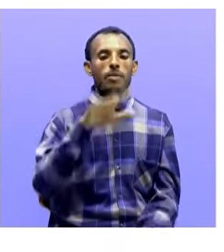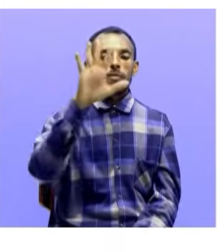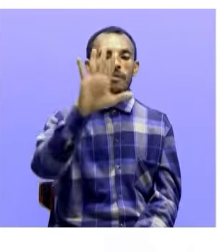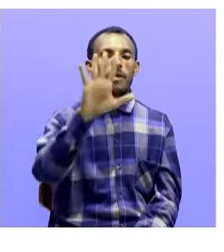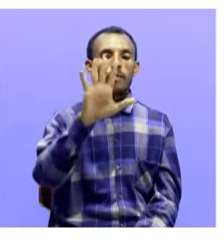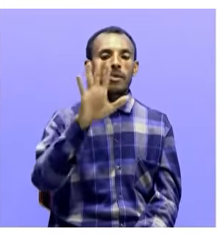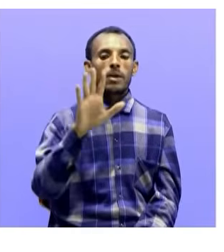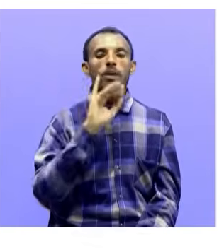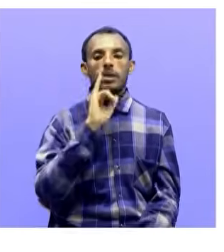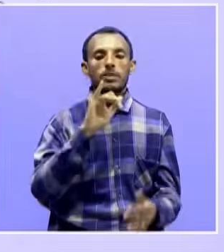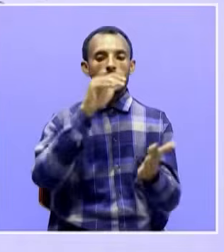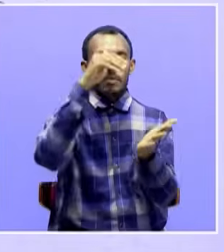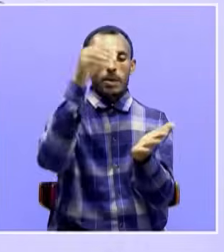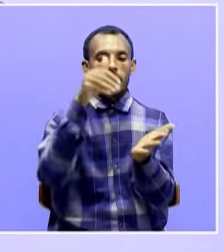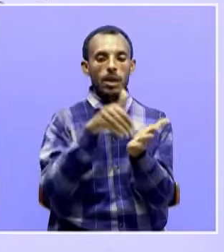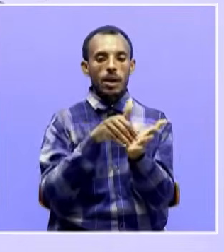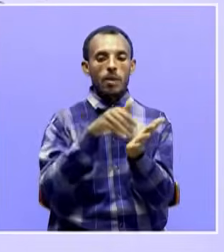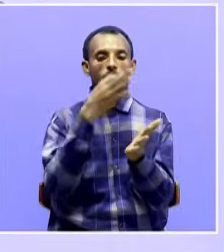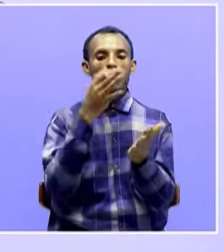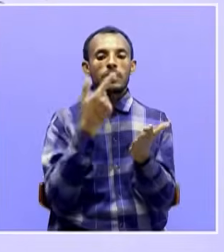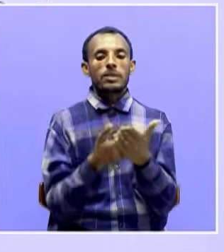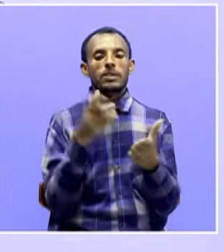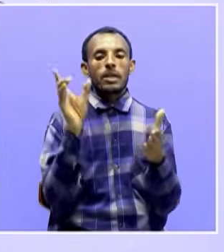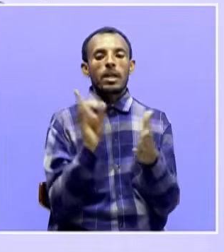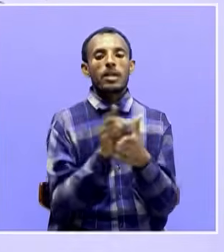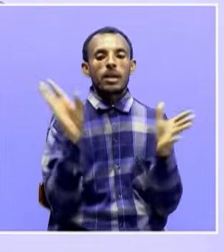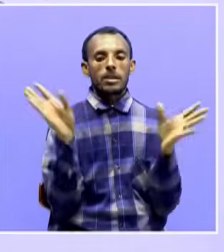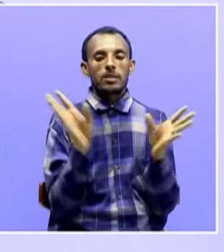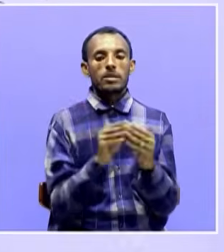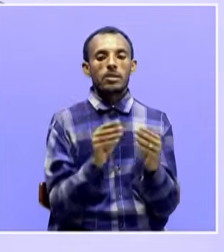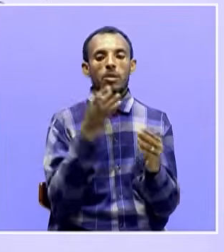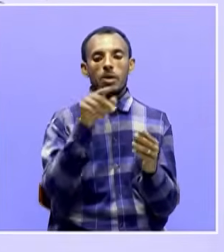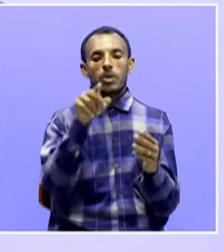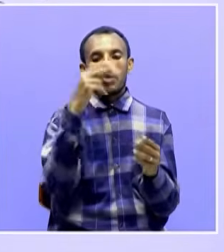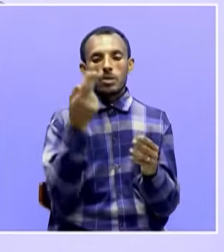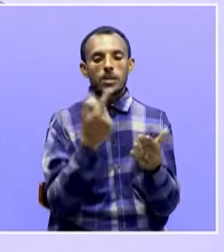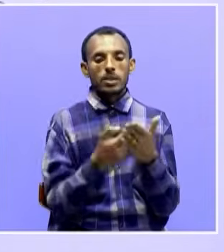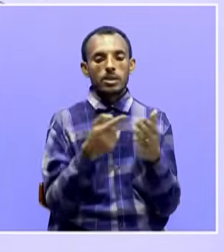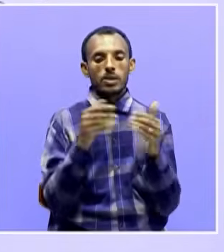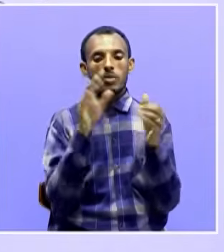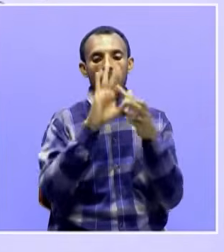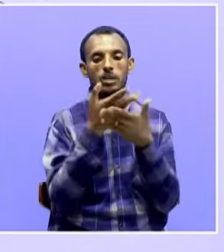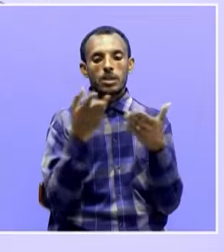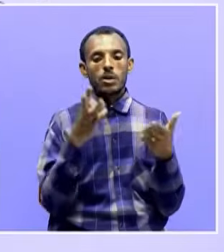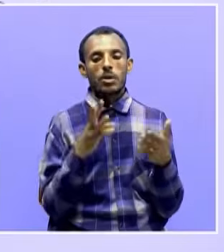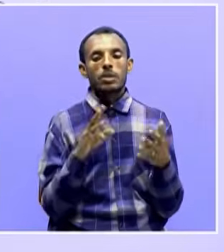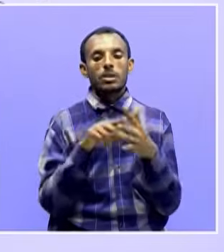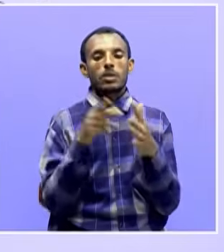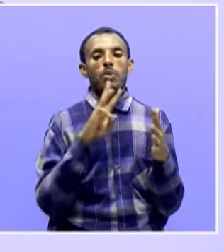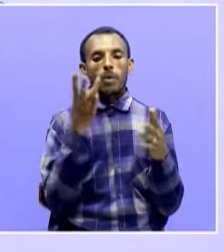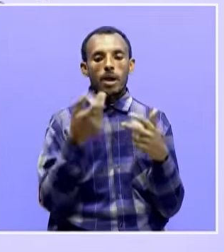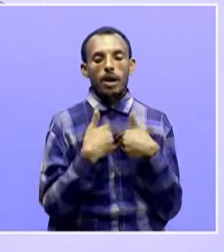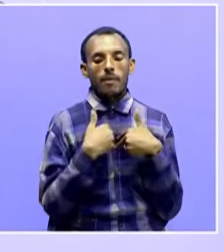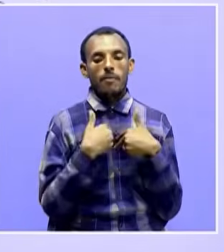15.5 will be the median of this data set. Or using this equation, since we have even number of